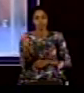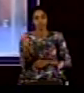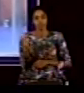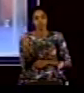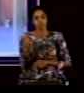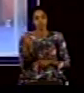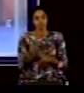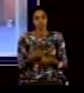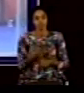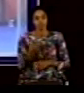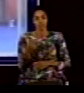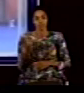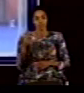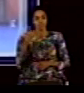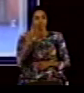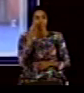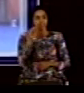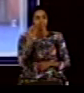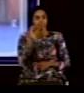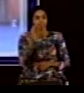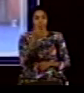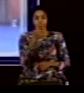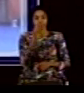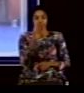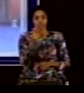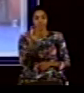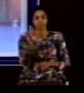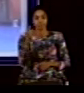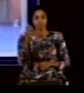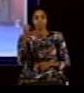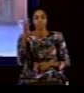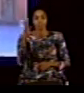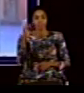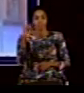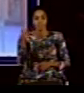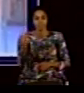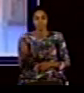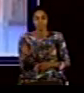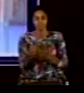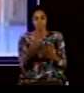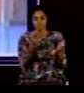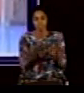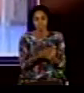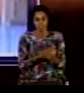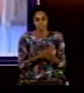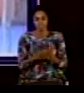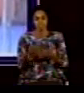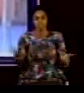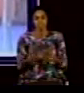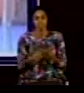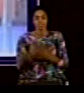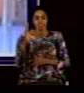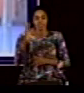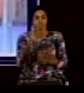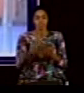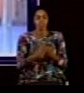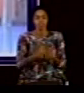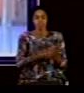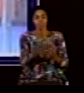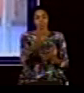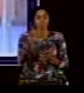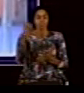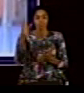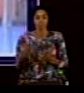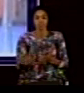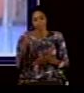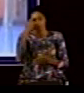I'm from Nigeria, Abia State. I'm here to testify to the glory of God for